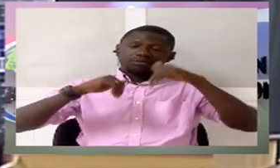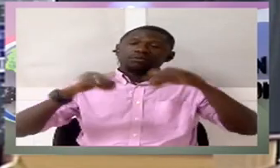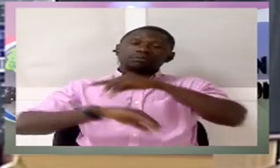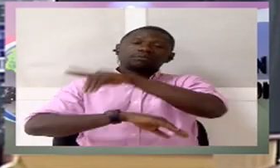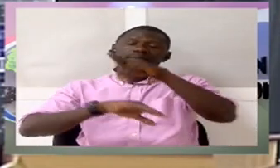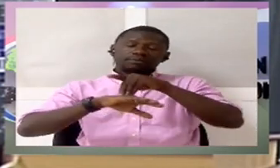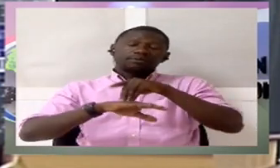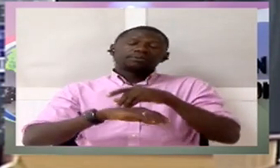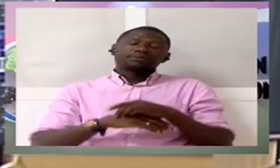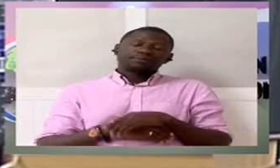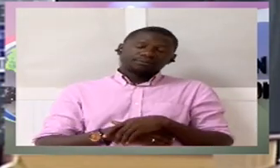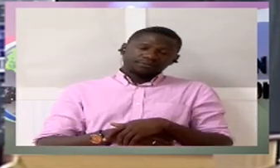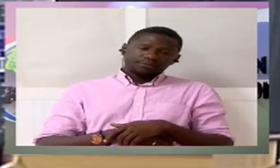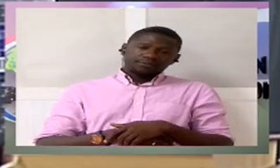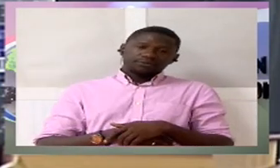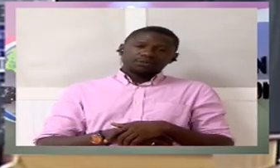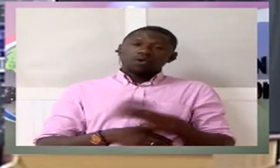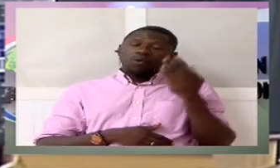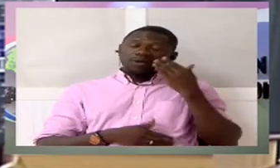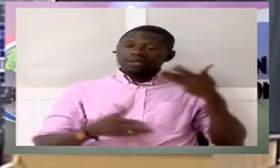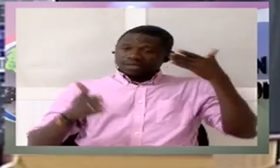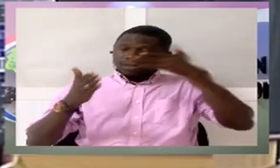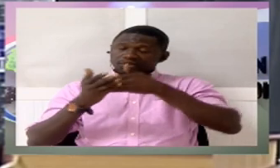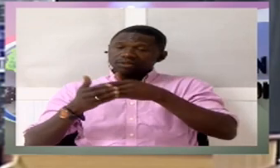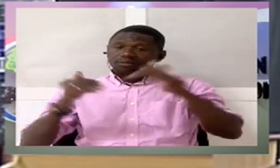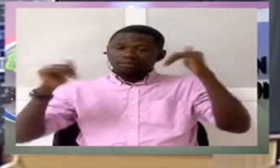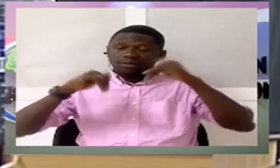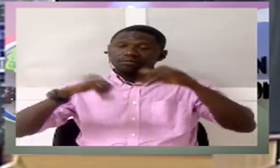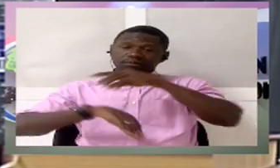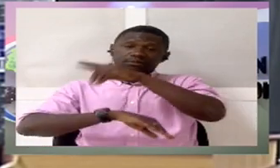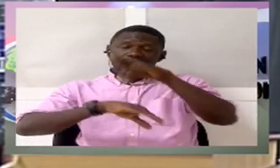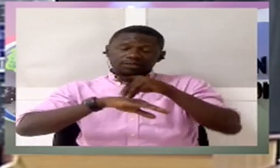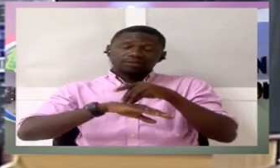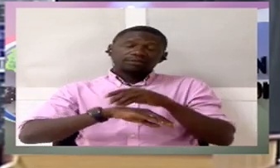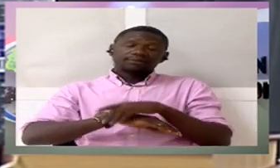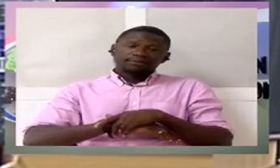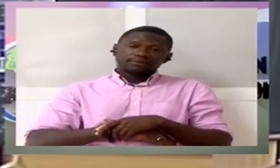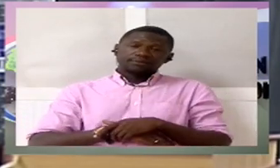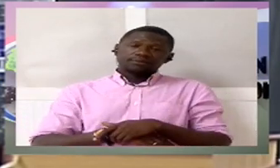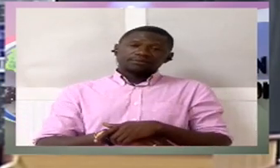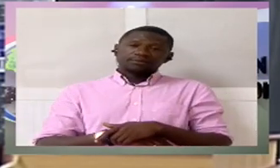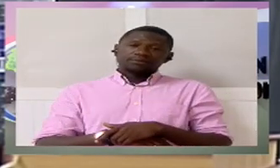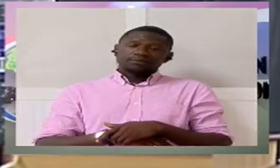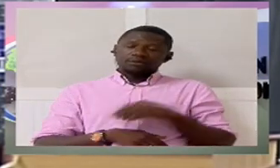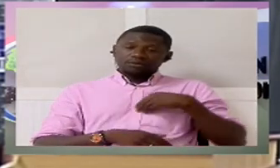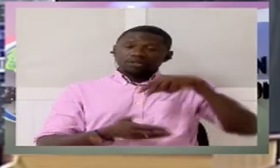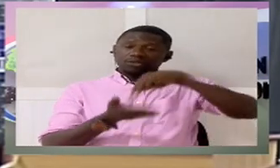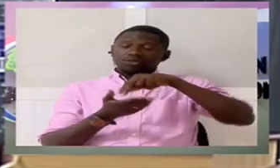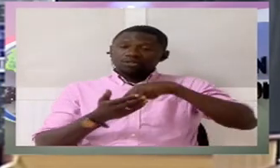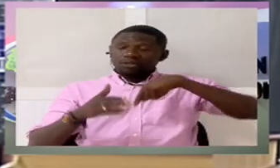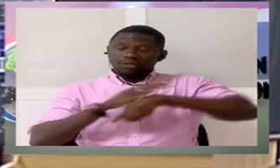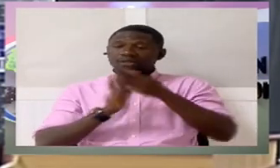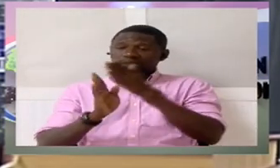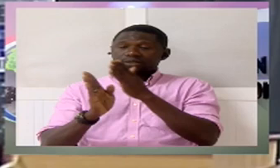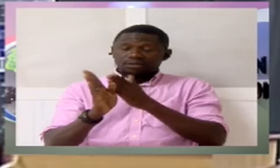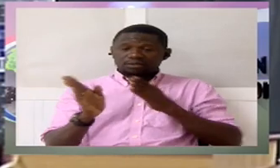to where the meeting was being held. When I got to where the meeting was held, I stood in